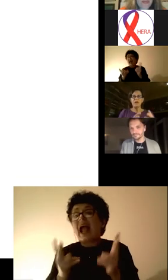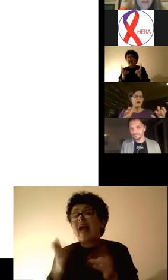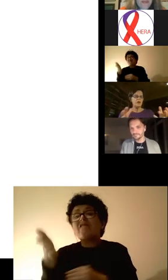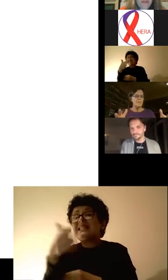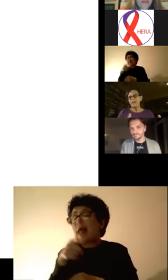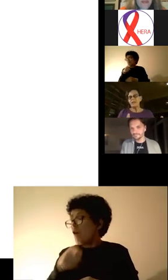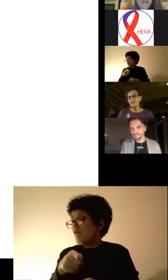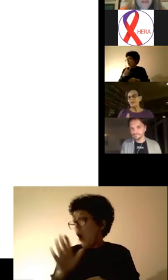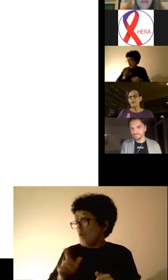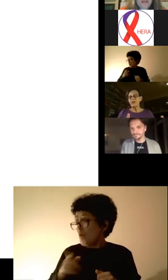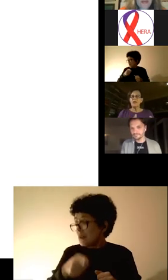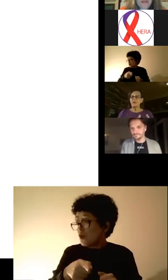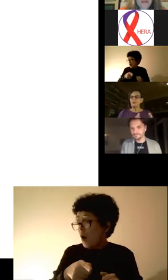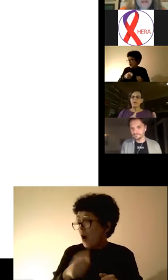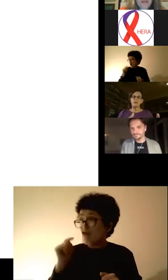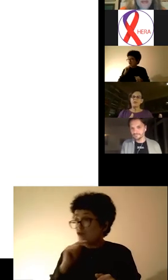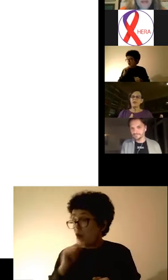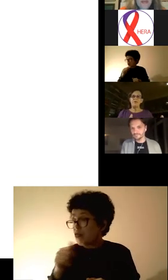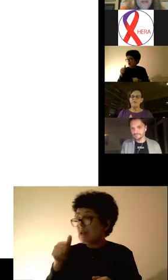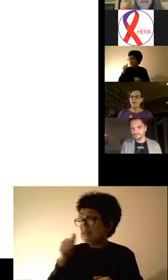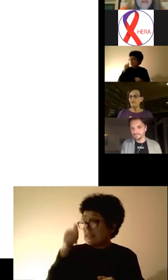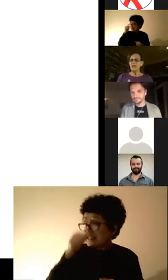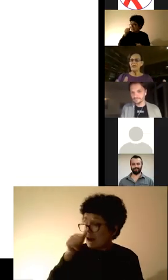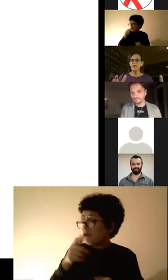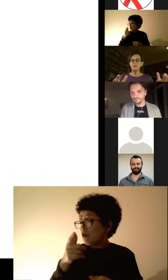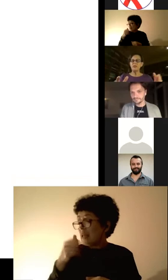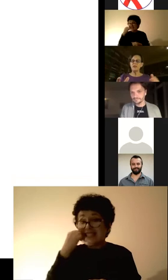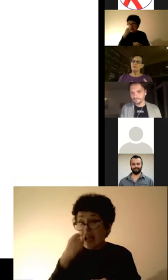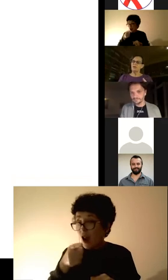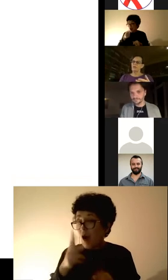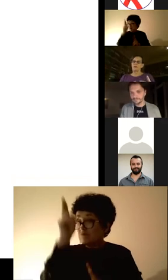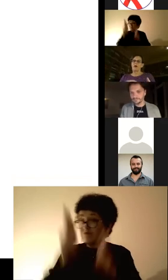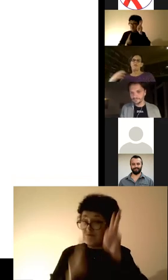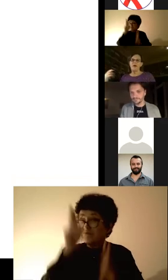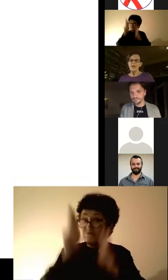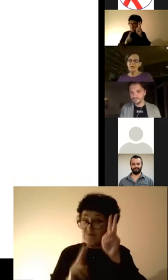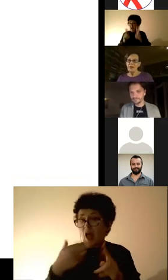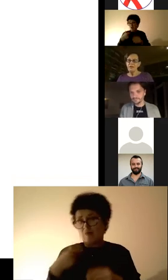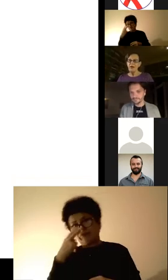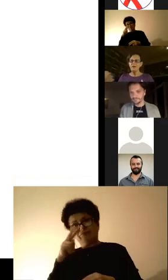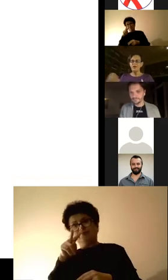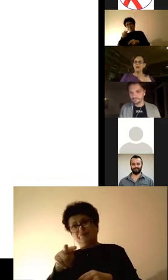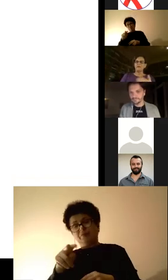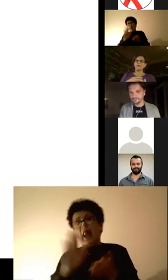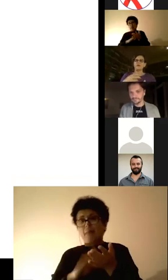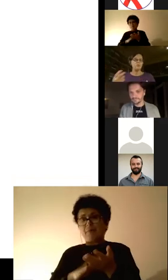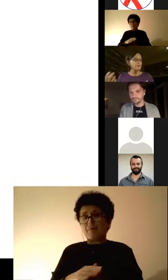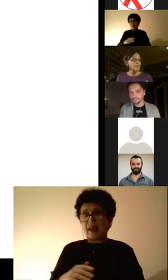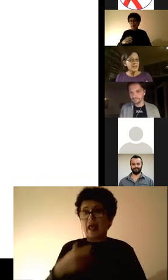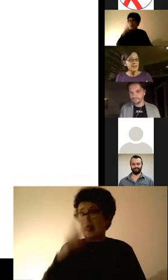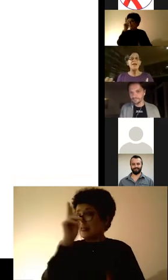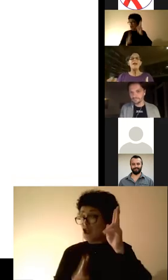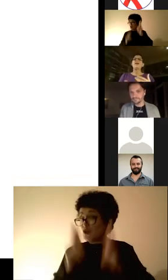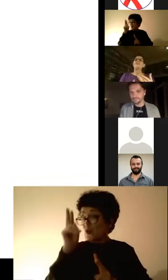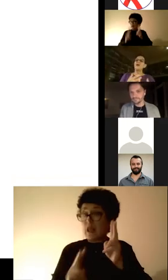or we are spectators. We are not involved in the situation, but our friends are involved. So I have to talk to my